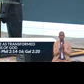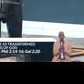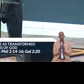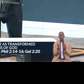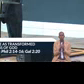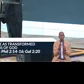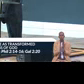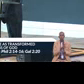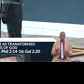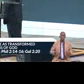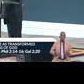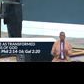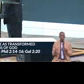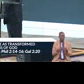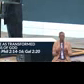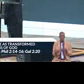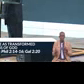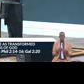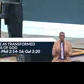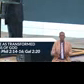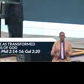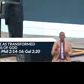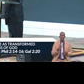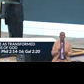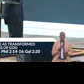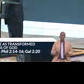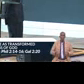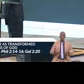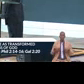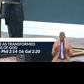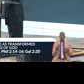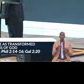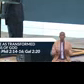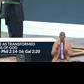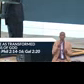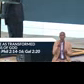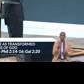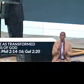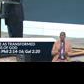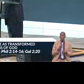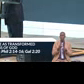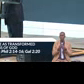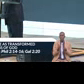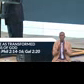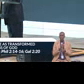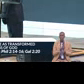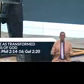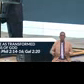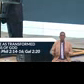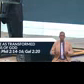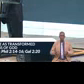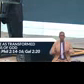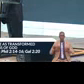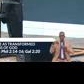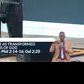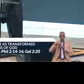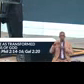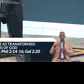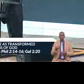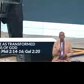Christ. Nevertheless, I live, yet not I, but Christ